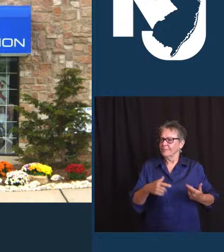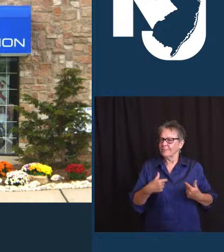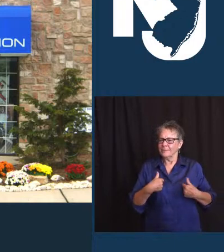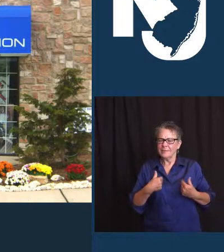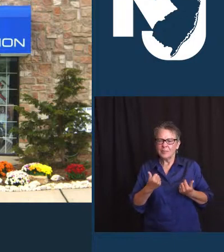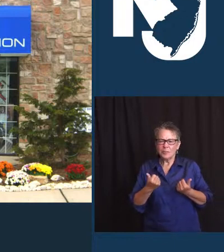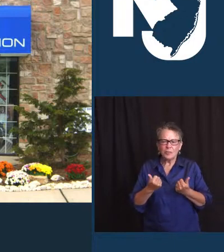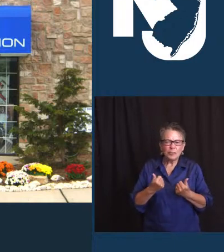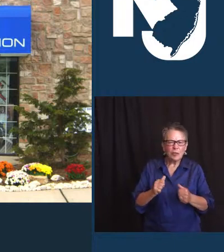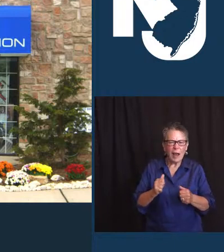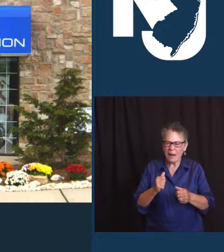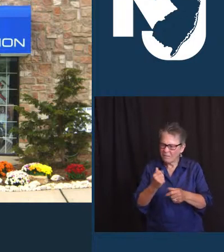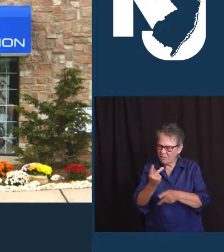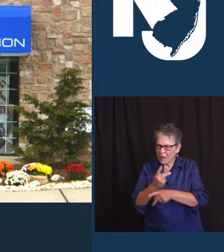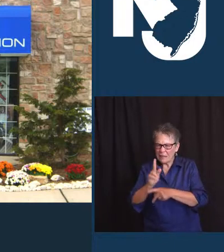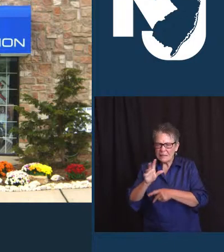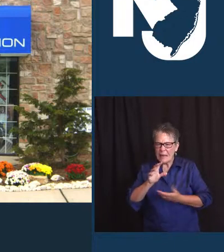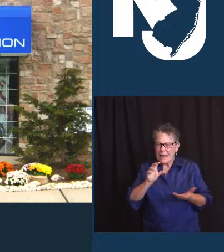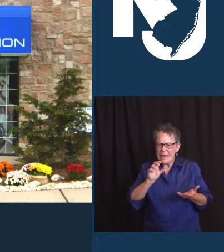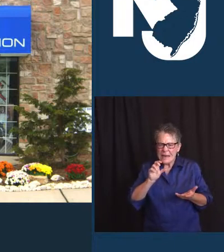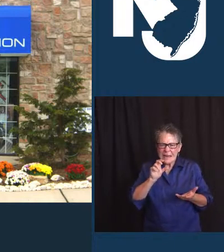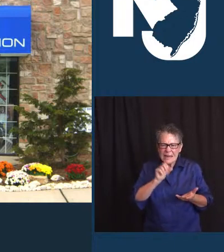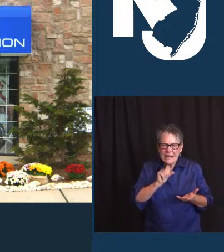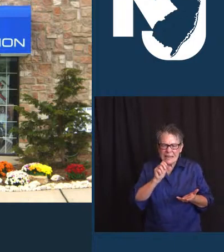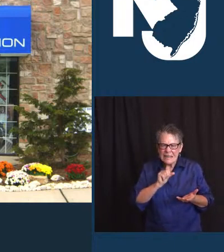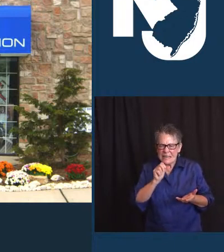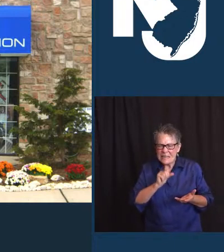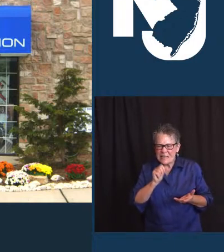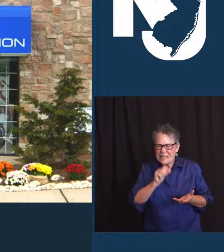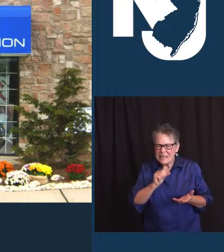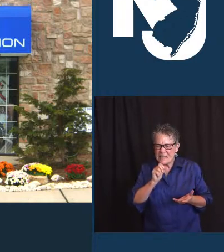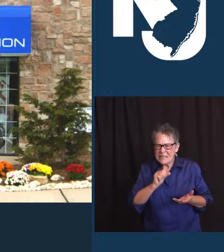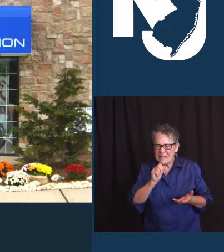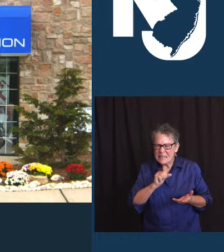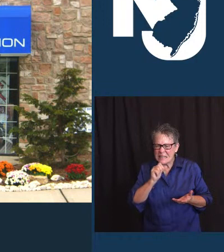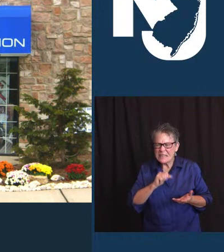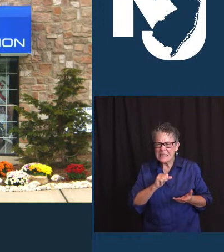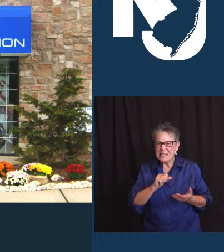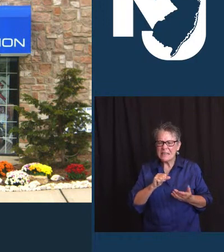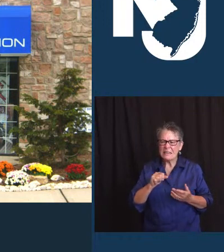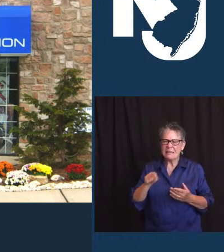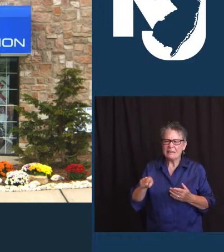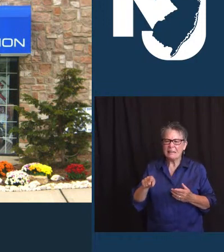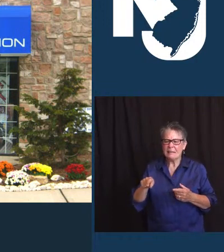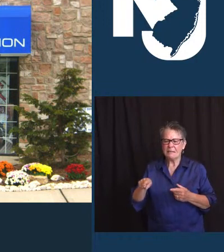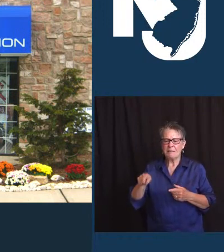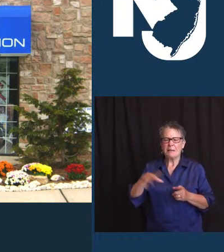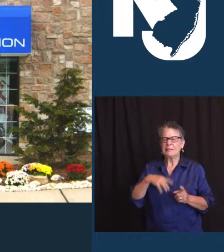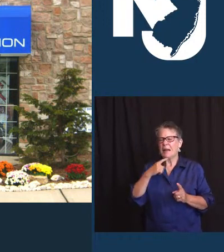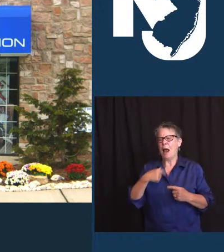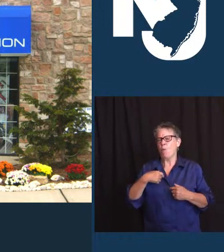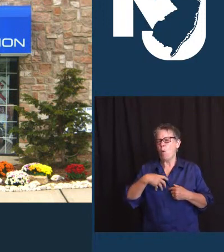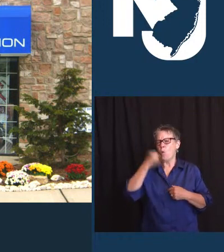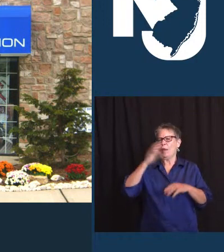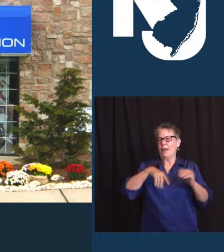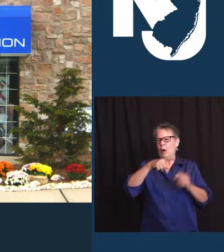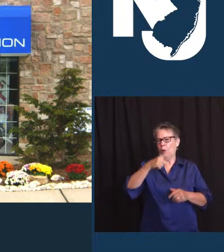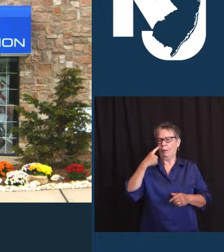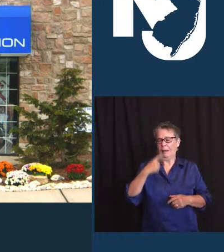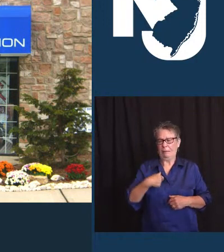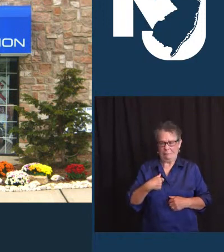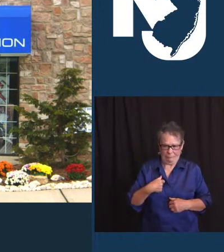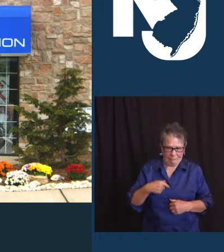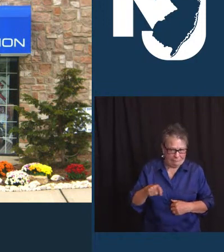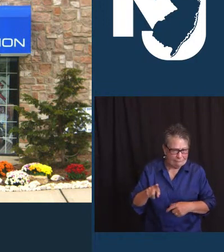up by saying, "I'm older than you think I am," but I promised not to give his age out. But he did tell me this: he was married the day